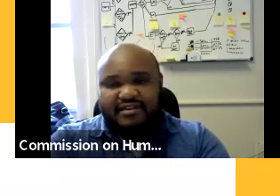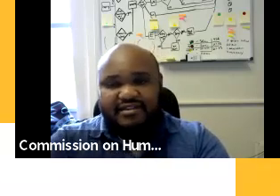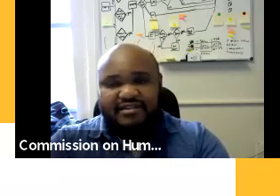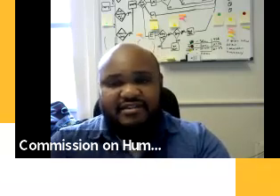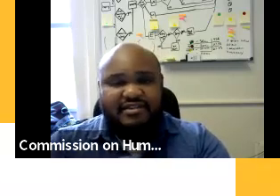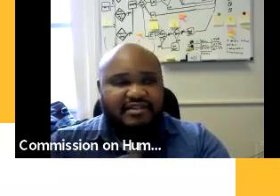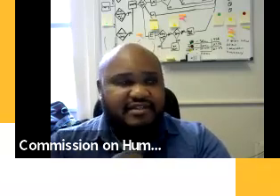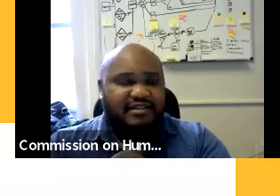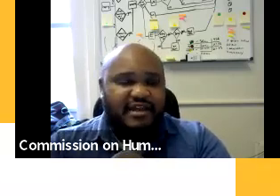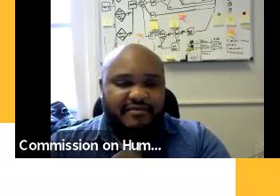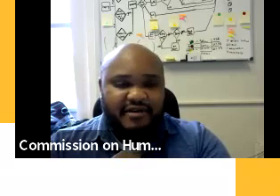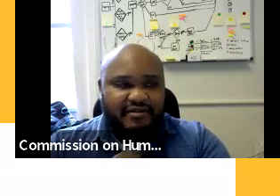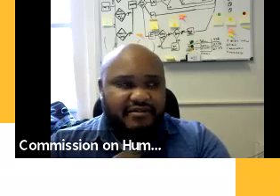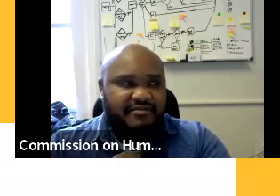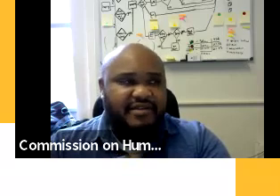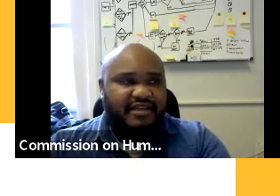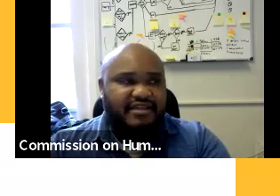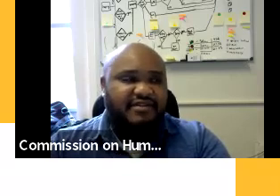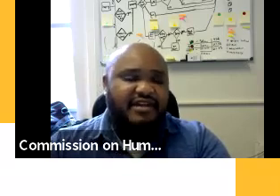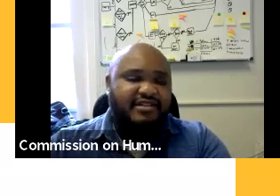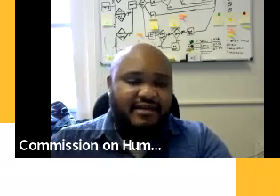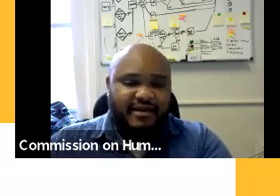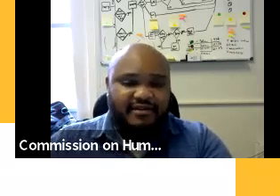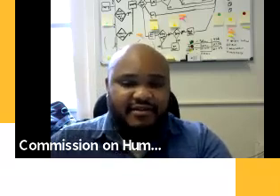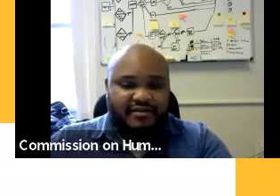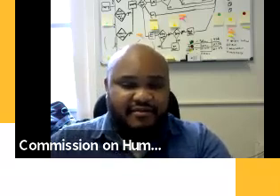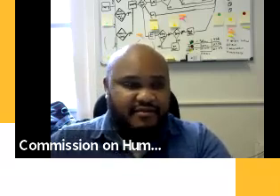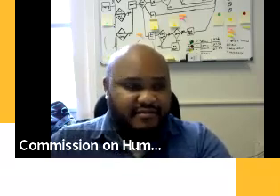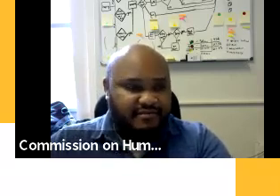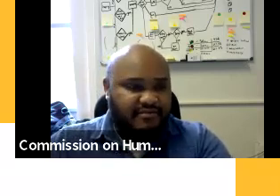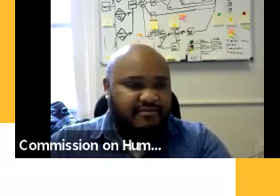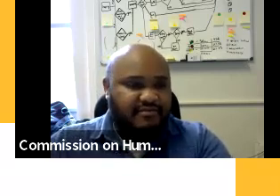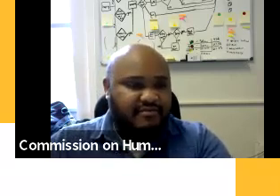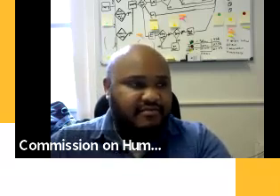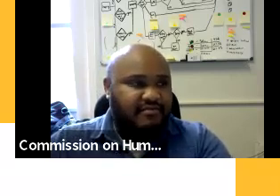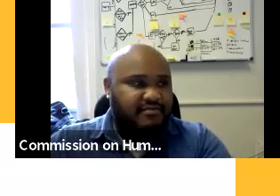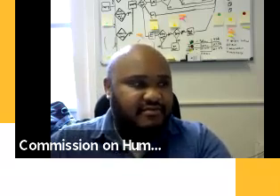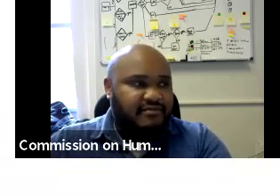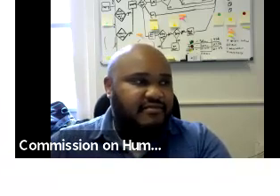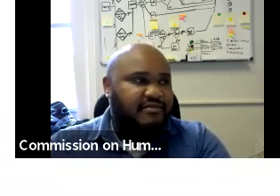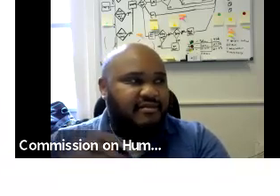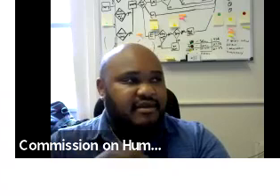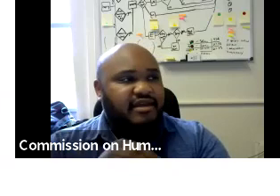Finally, this section is going to talk about protecting trans and non-binary youth.